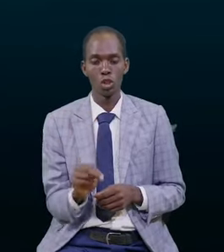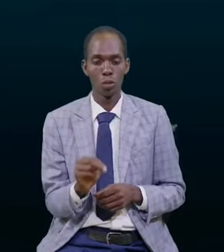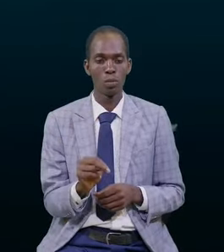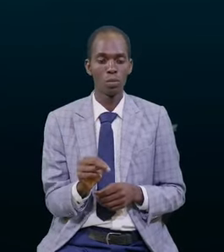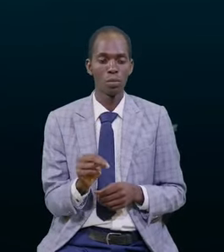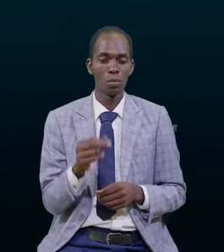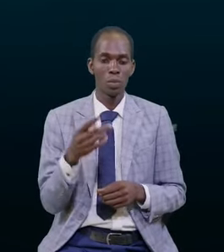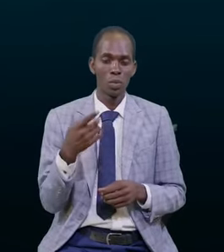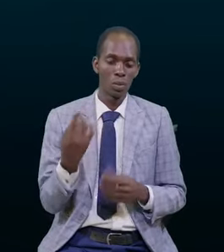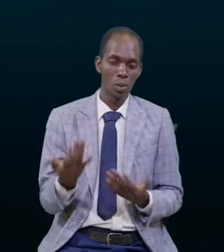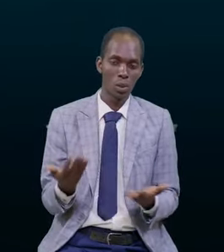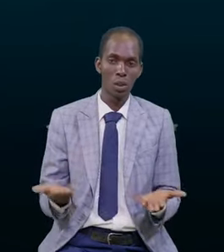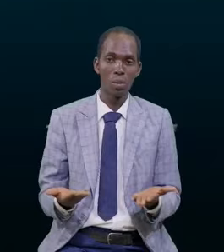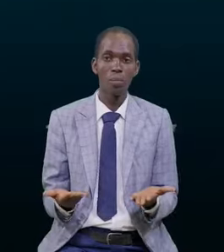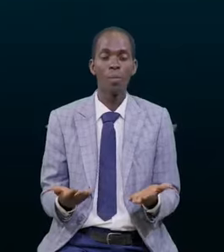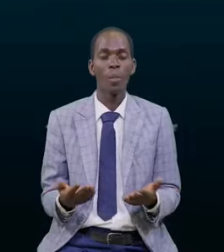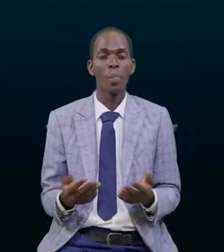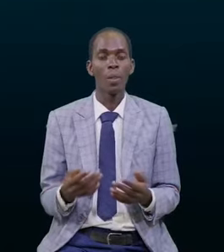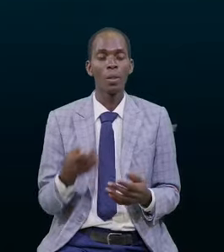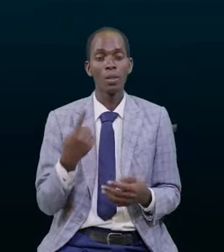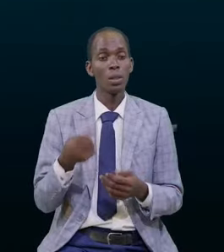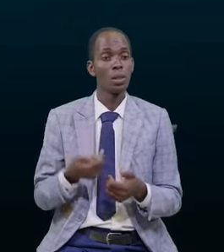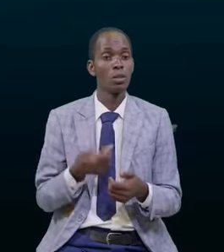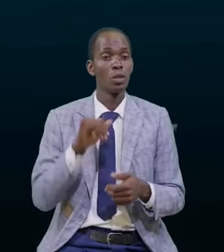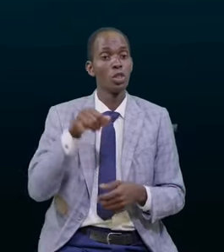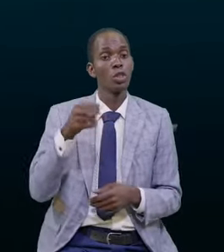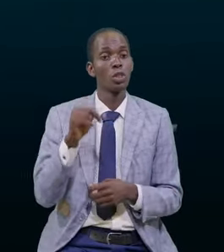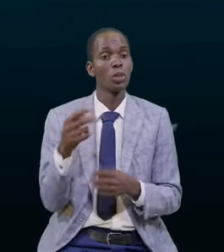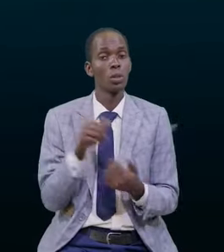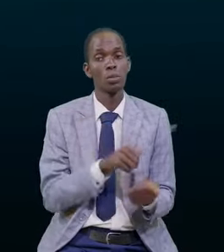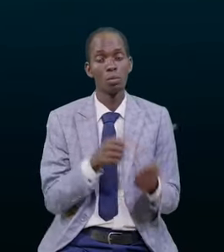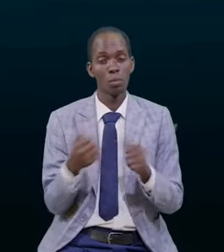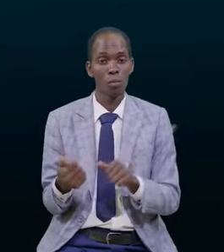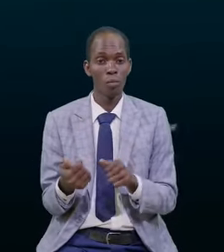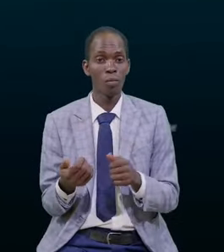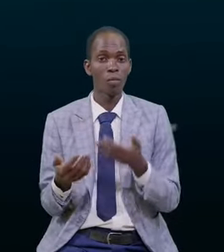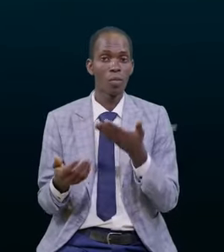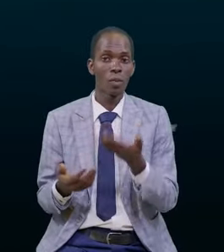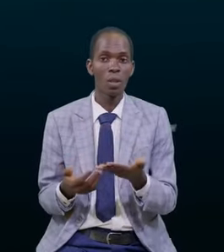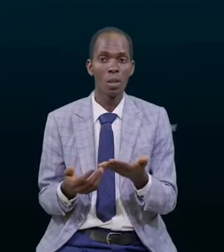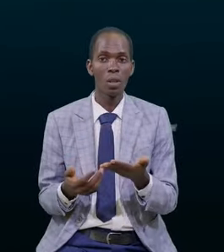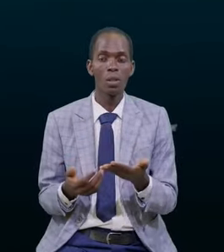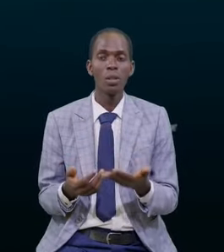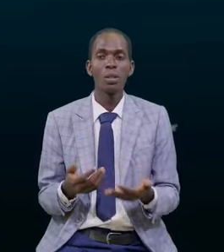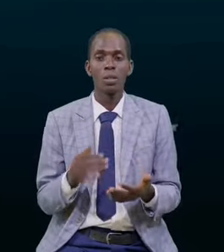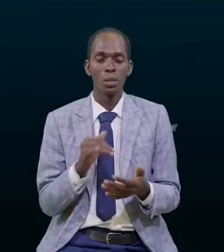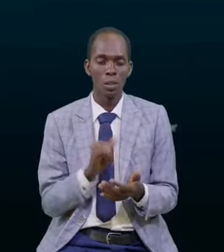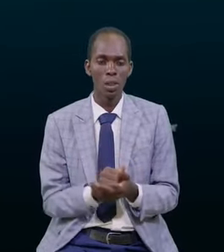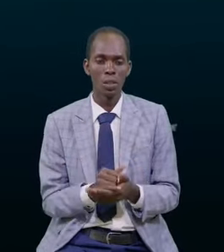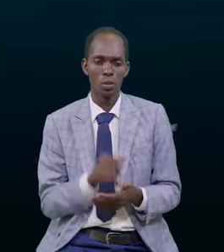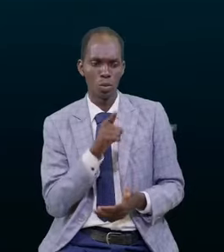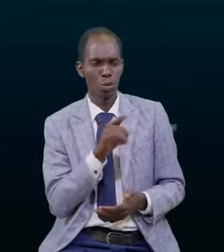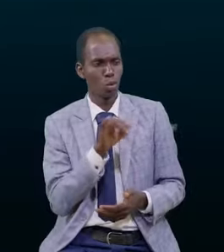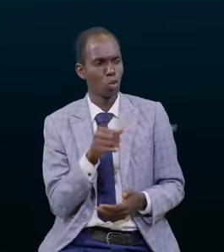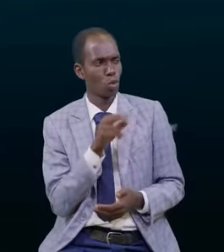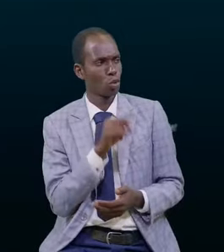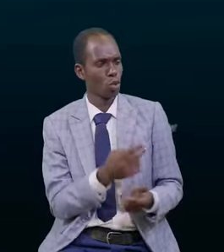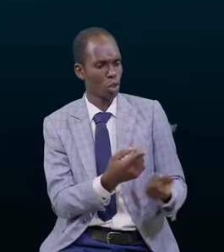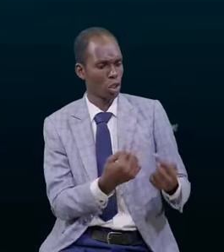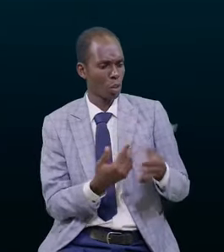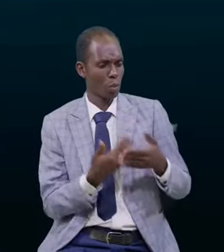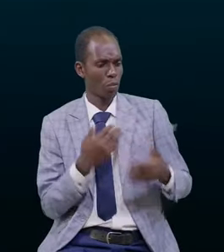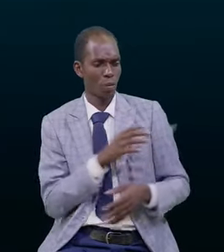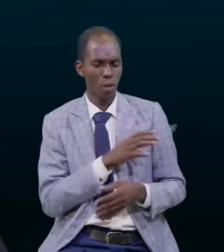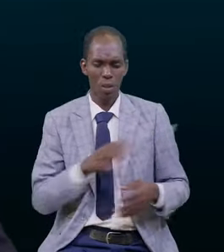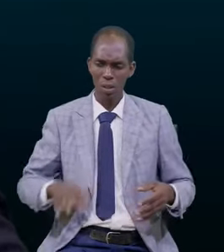you come in in I mean first before this man you actually pointed this man out look at it